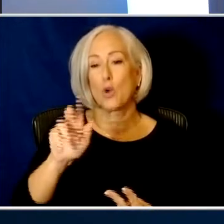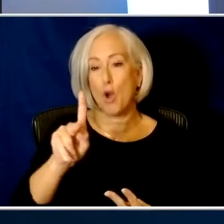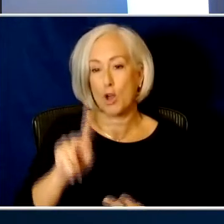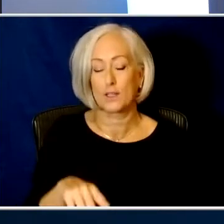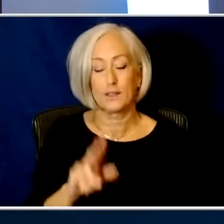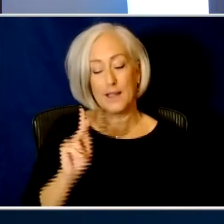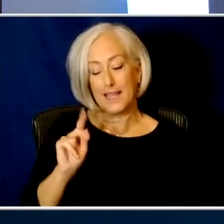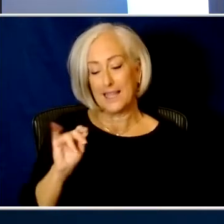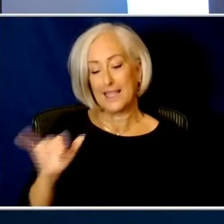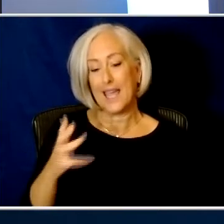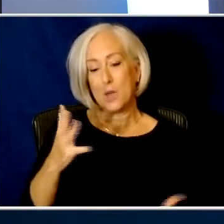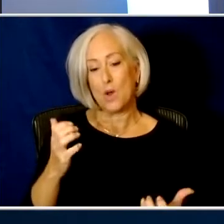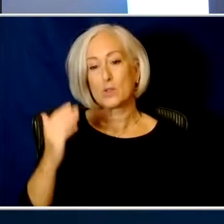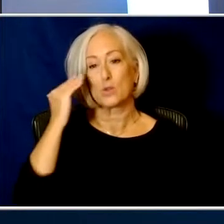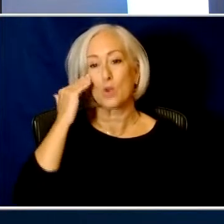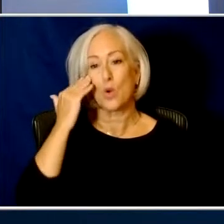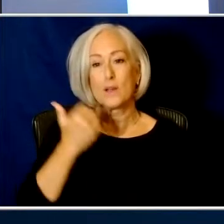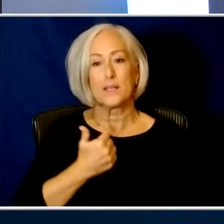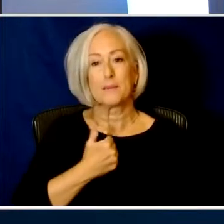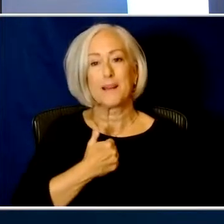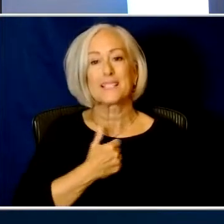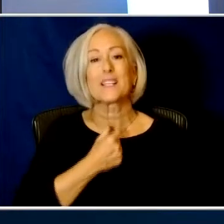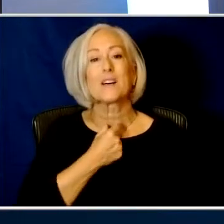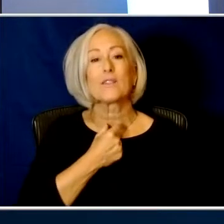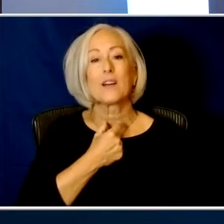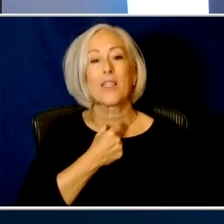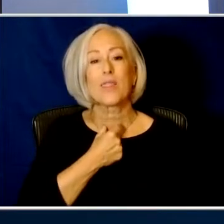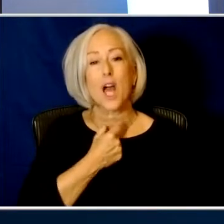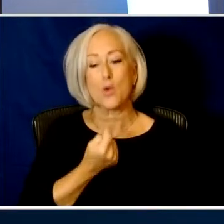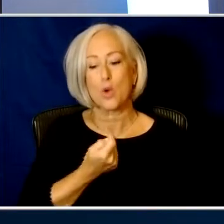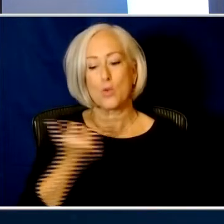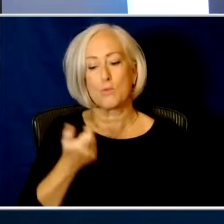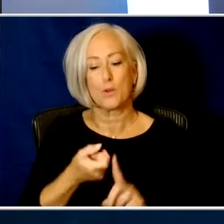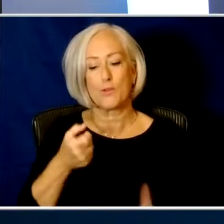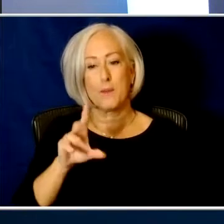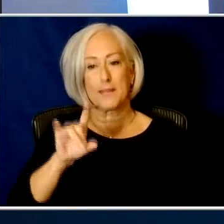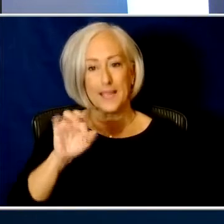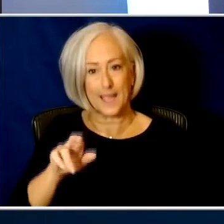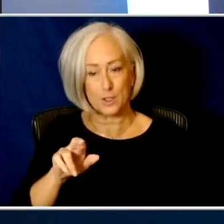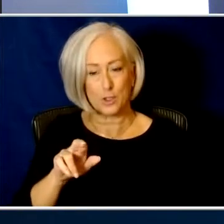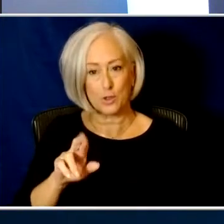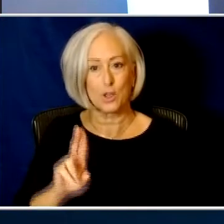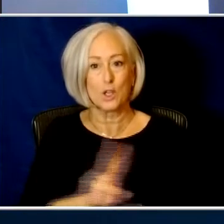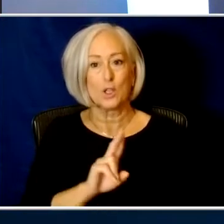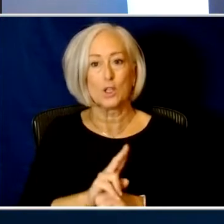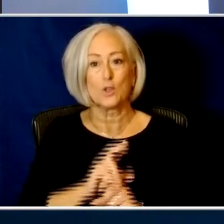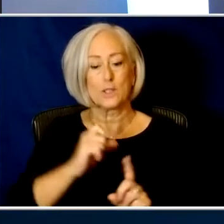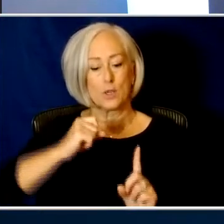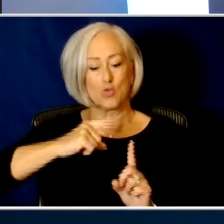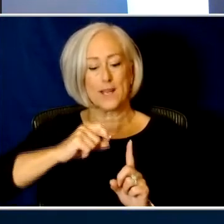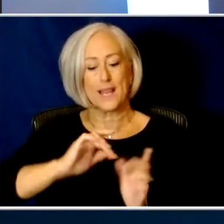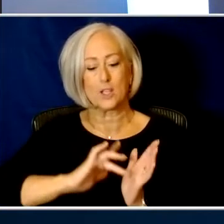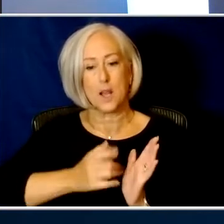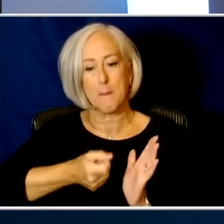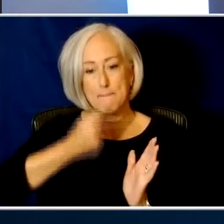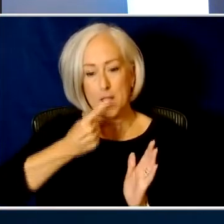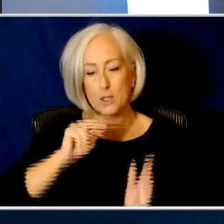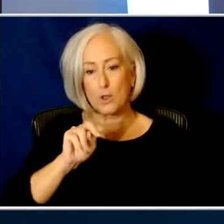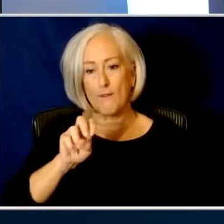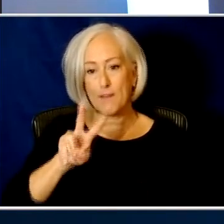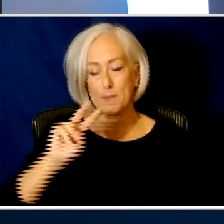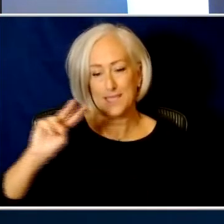And if we can't unlock it because of those negative receptors, then there's a problem, and so then people don't fare as well.